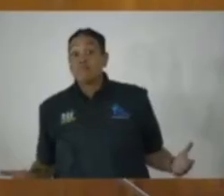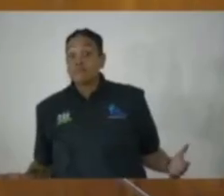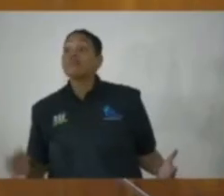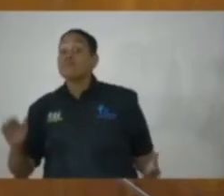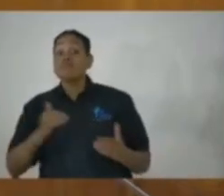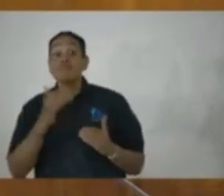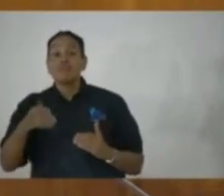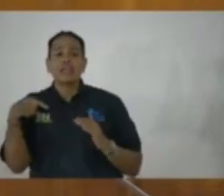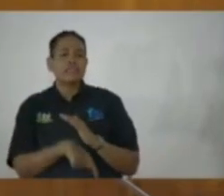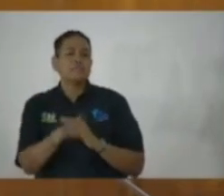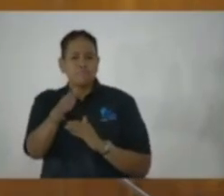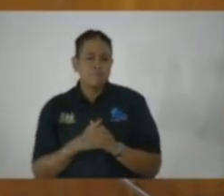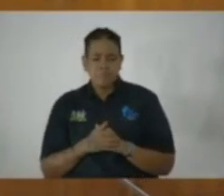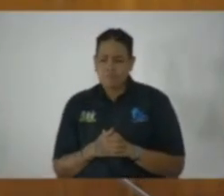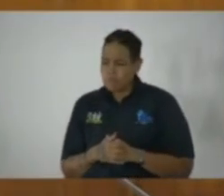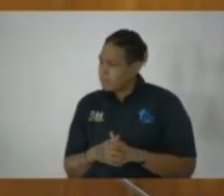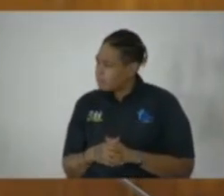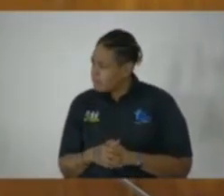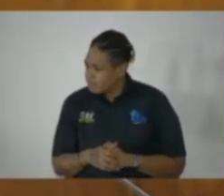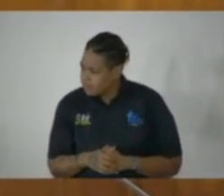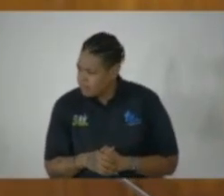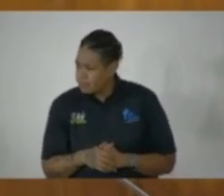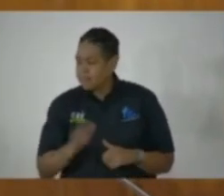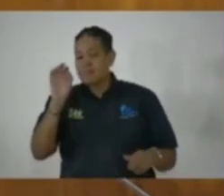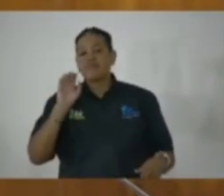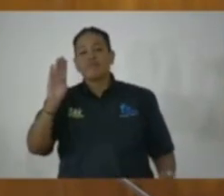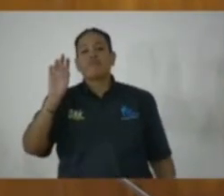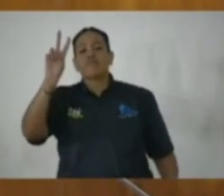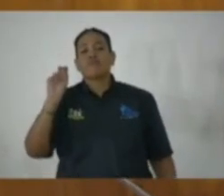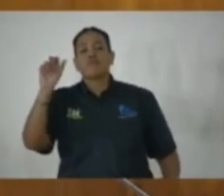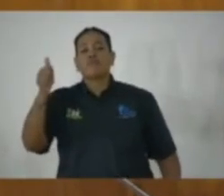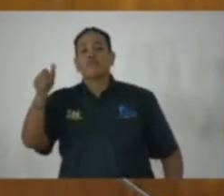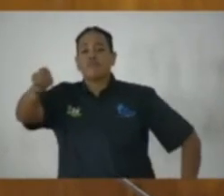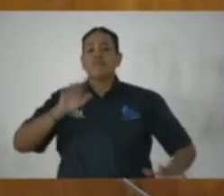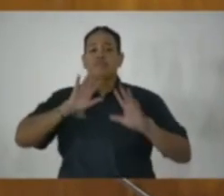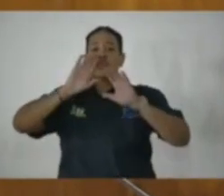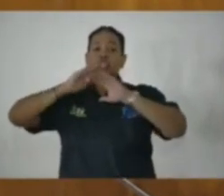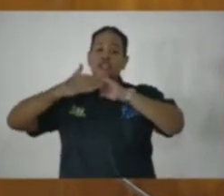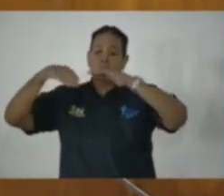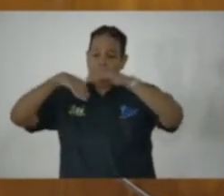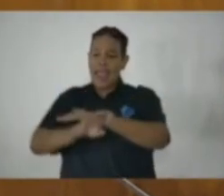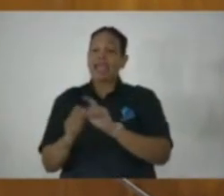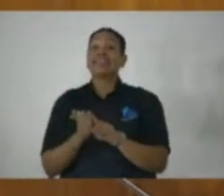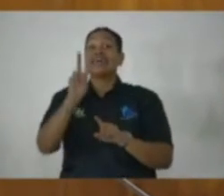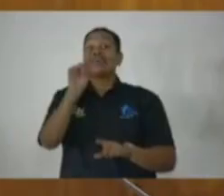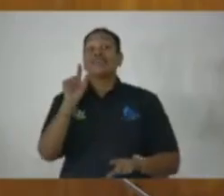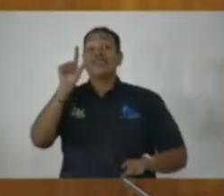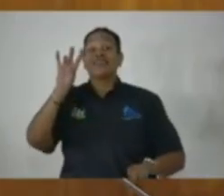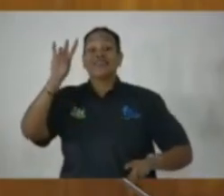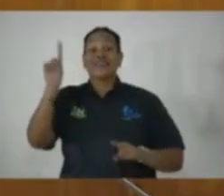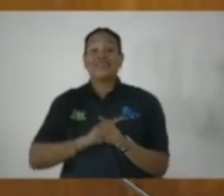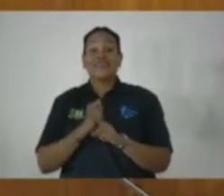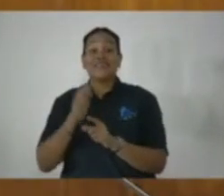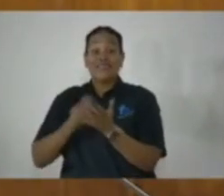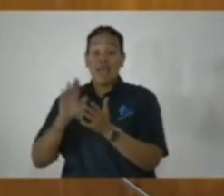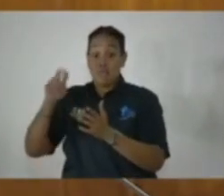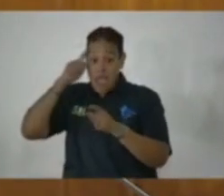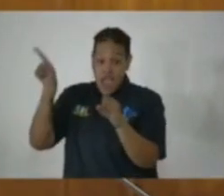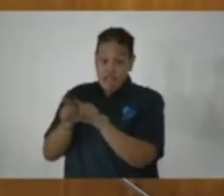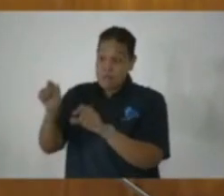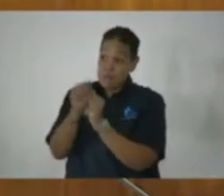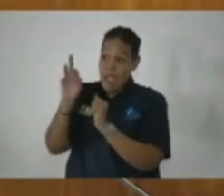Let's go into details. February 2010, Jamaica entered a 27-month standby agreement with the